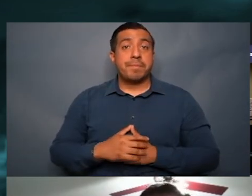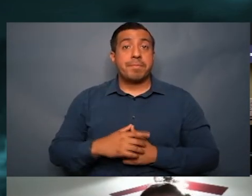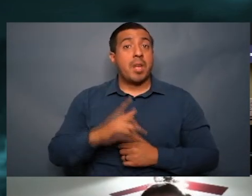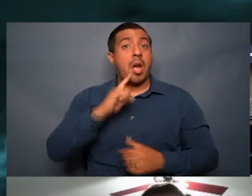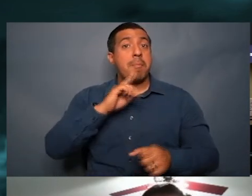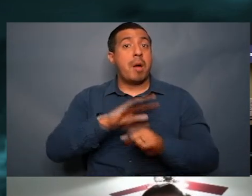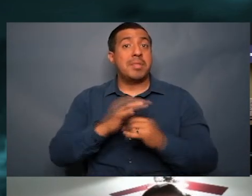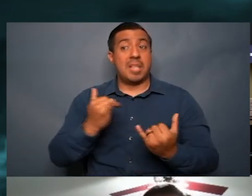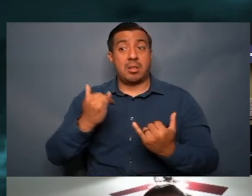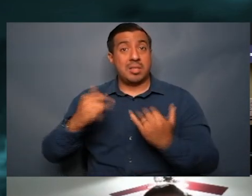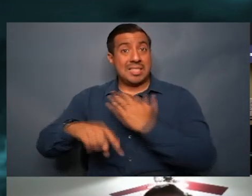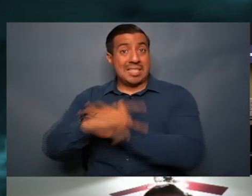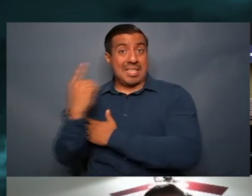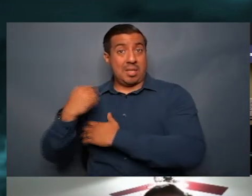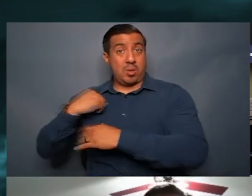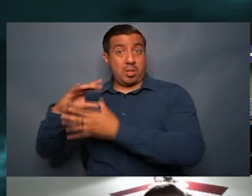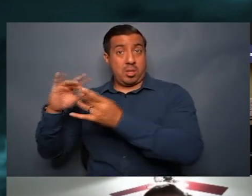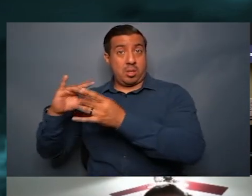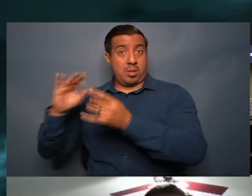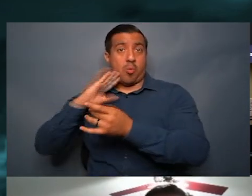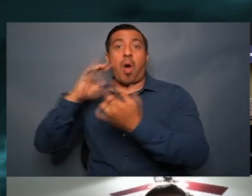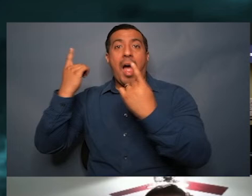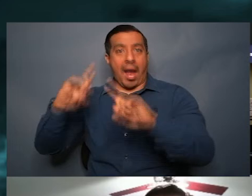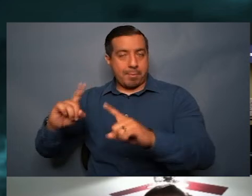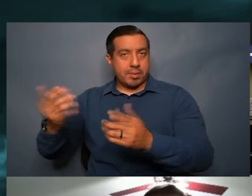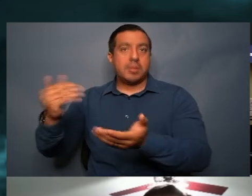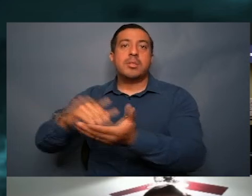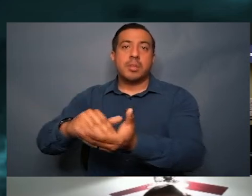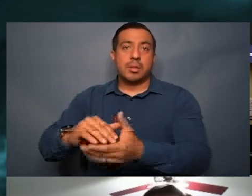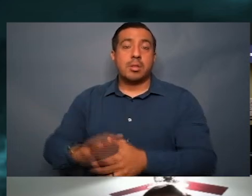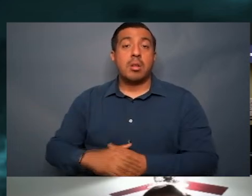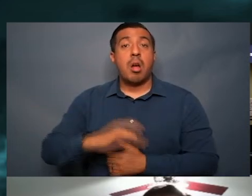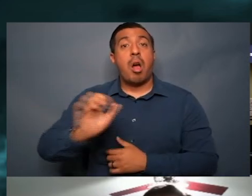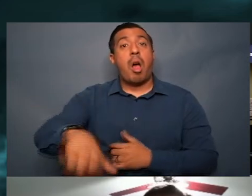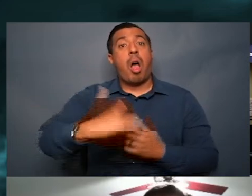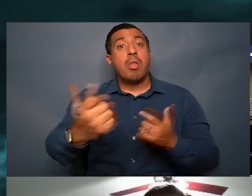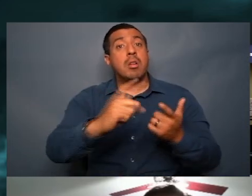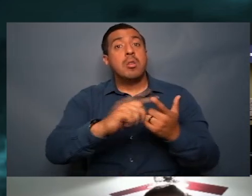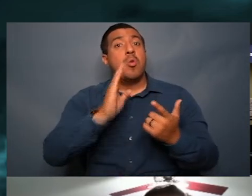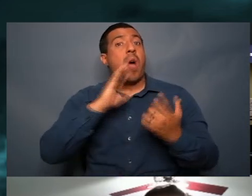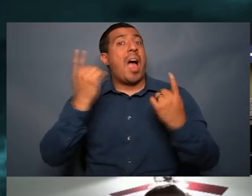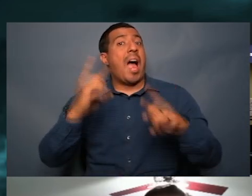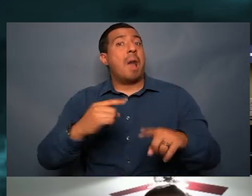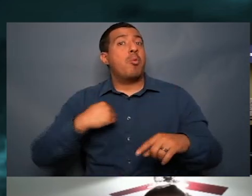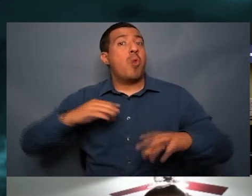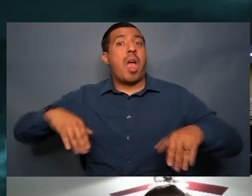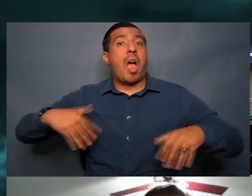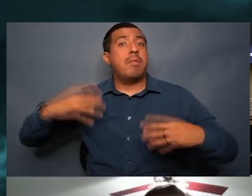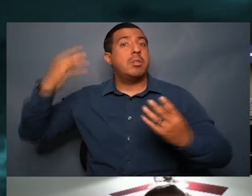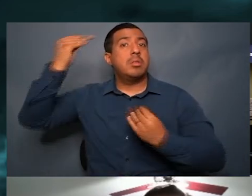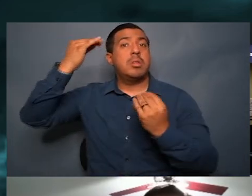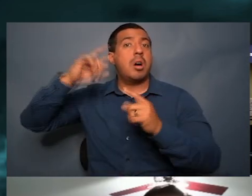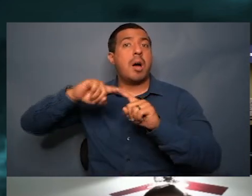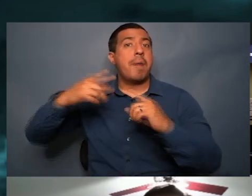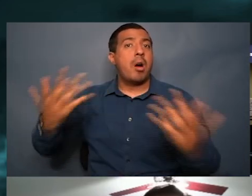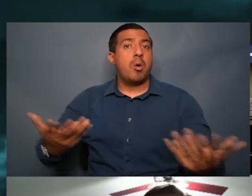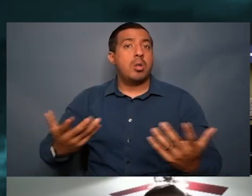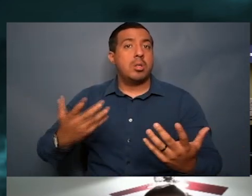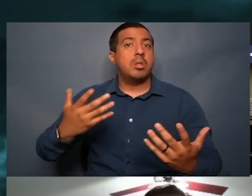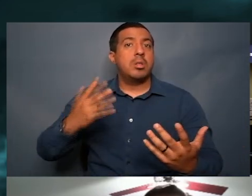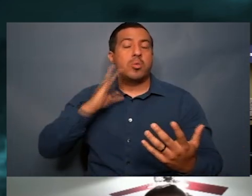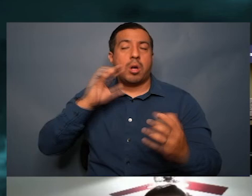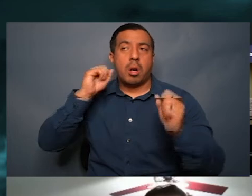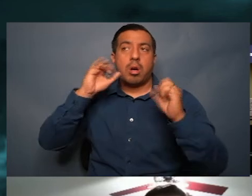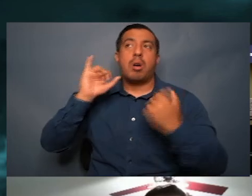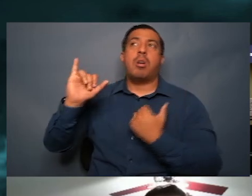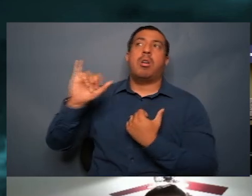talked about today is going to happen again. And other things are going to happen that we haven't even thought of yet that will surprise